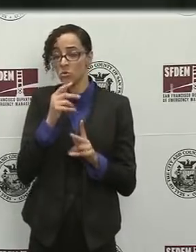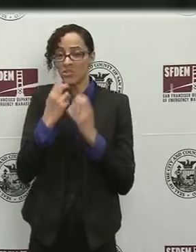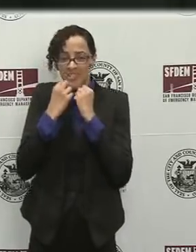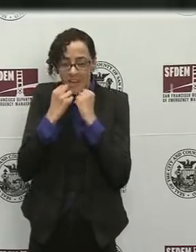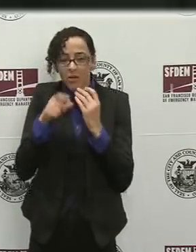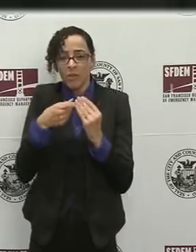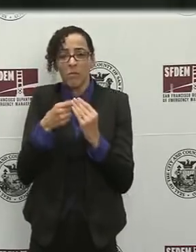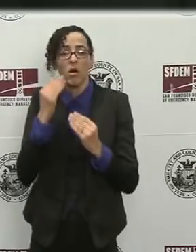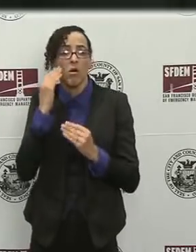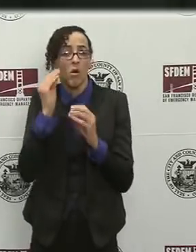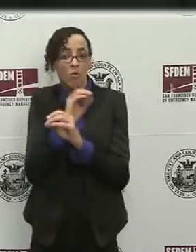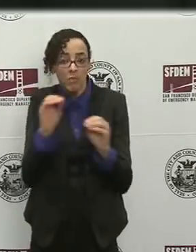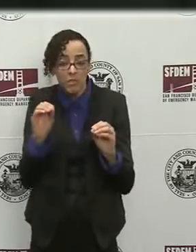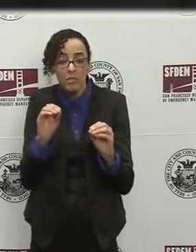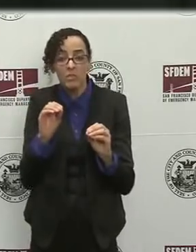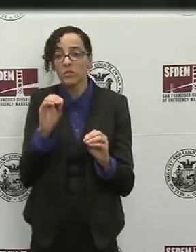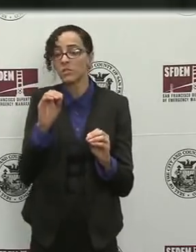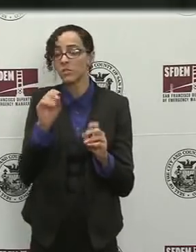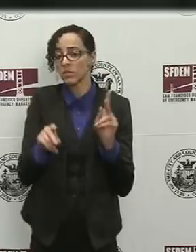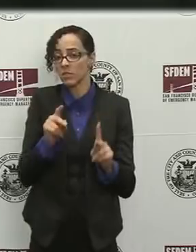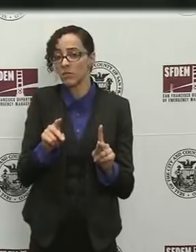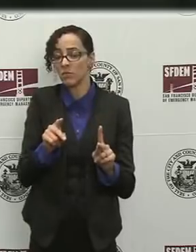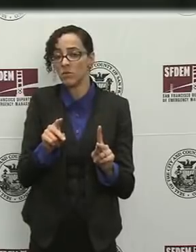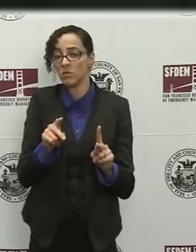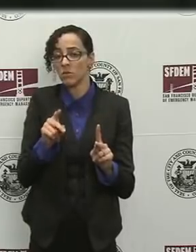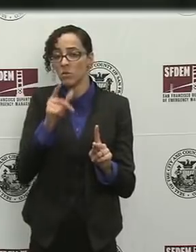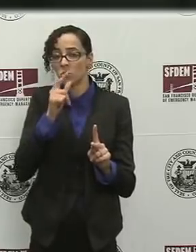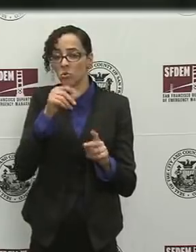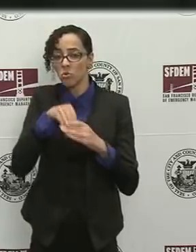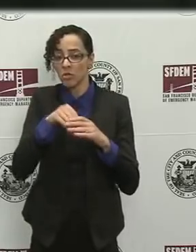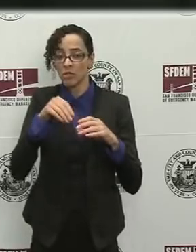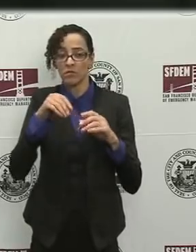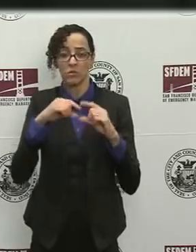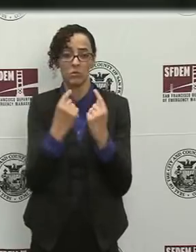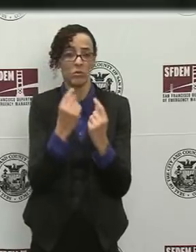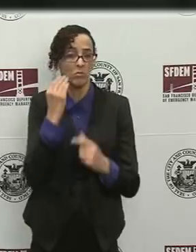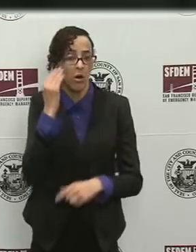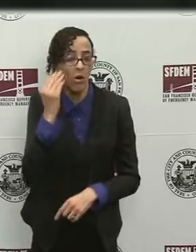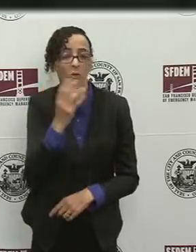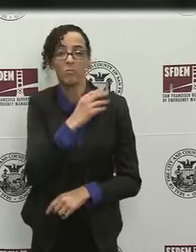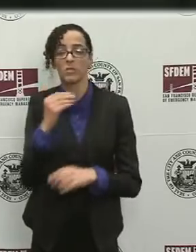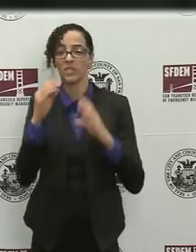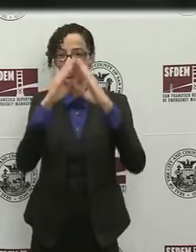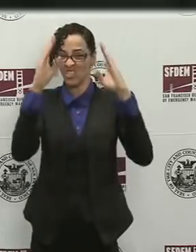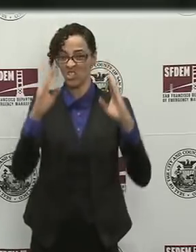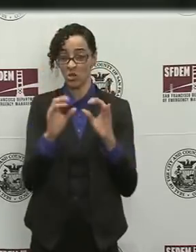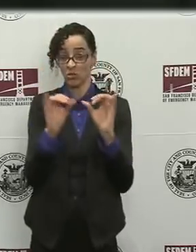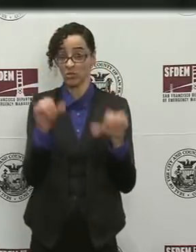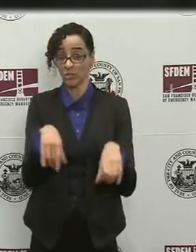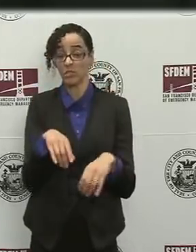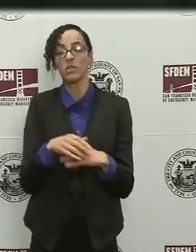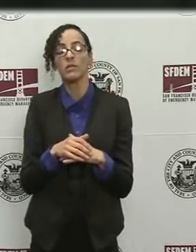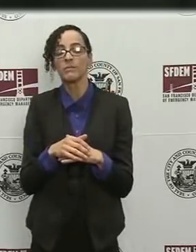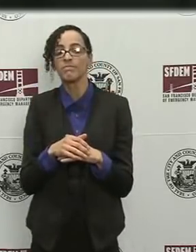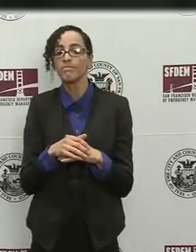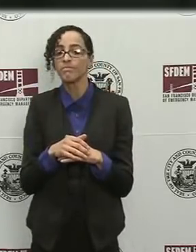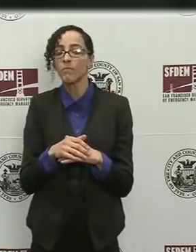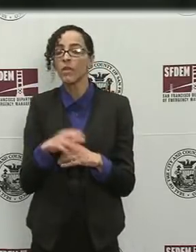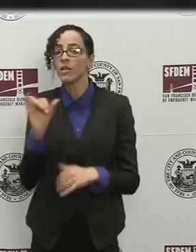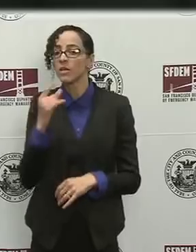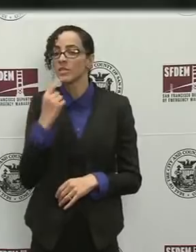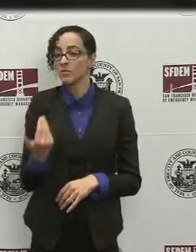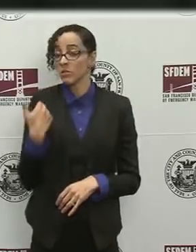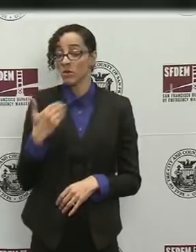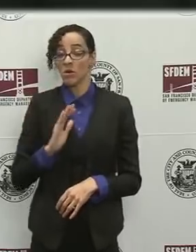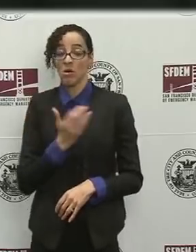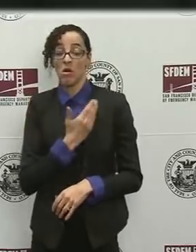and sheltered neighbors living in congregate settings. As I've said, the priority for the city is to move people out